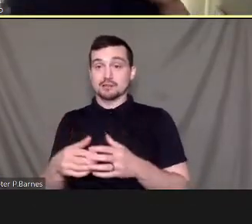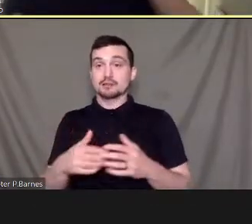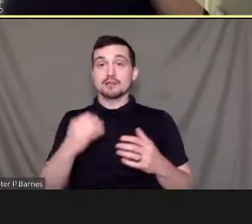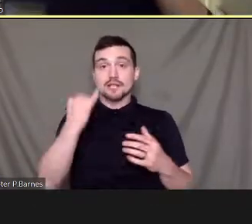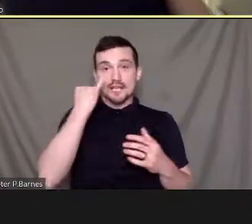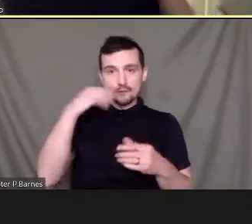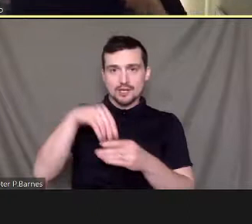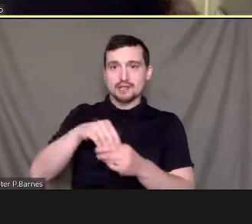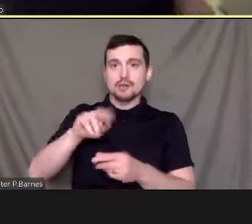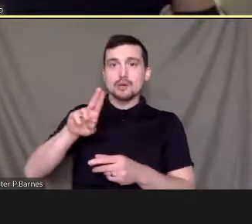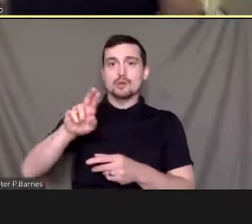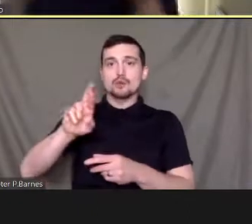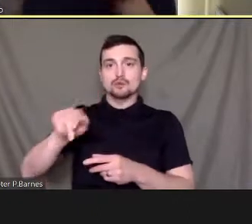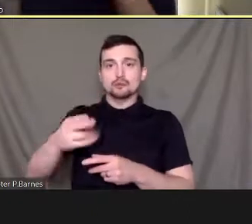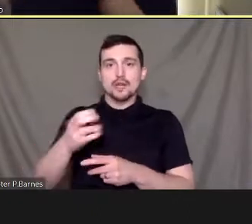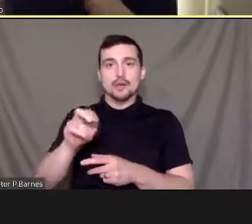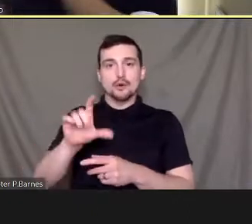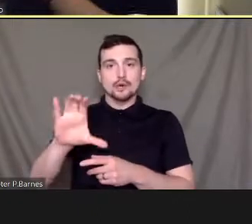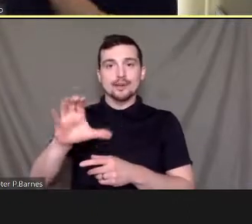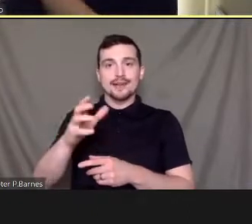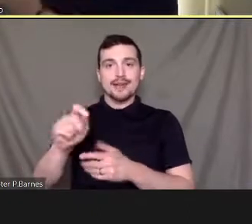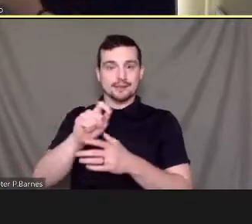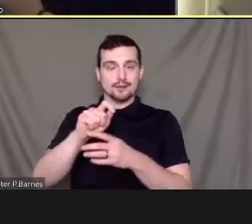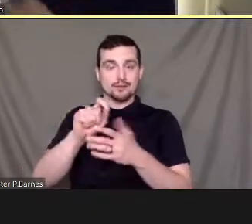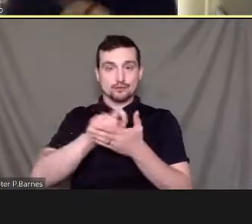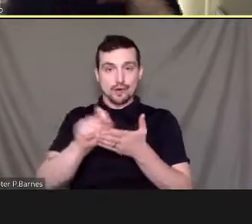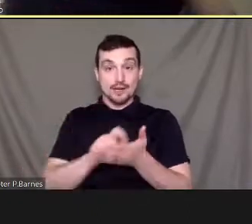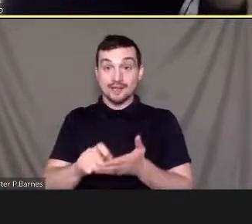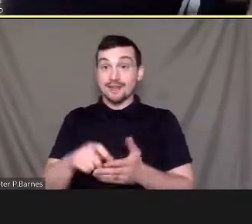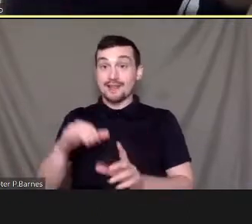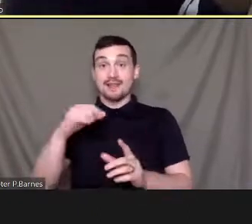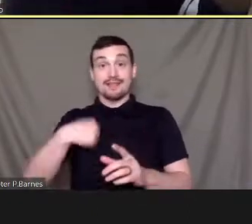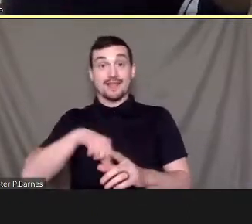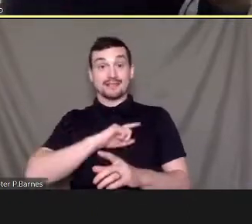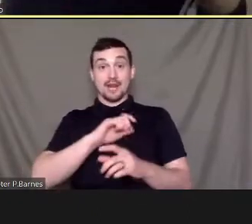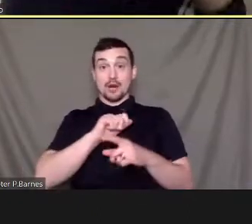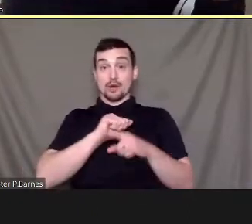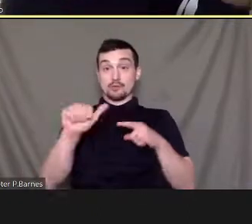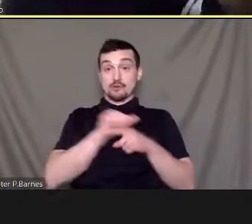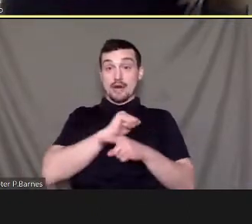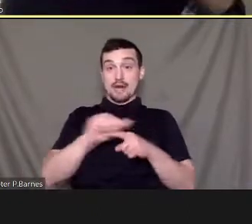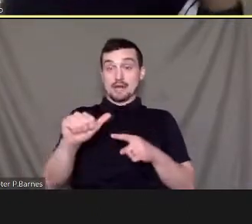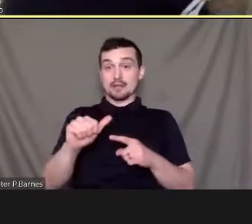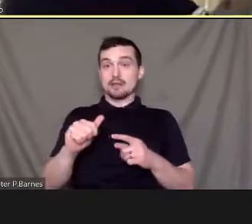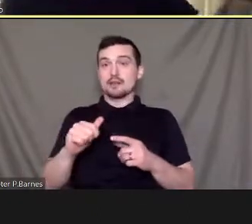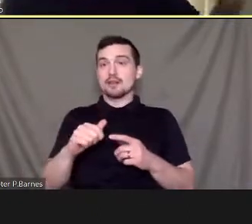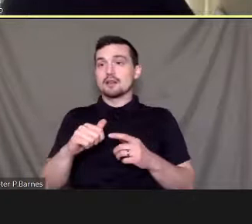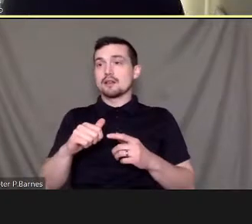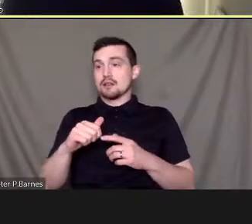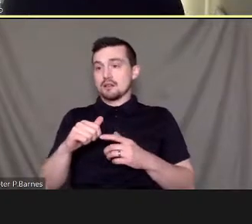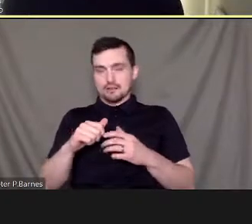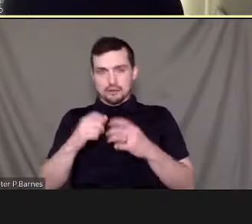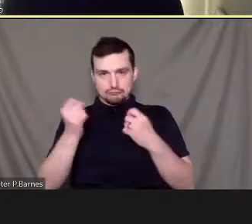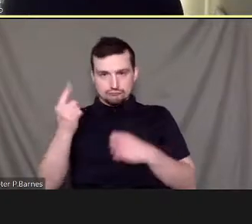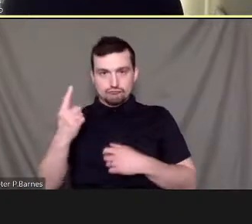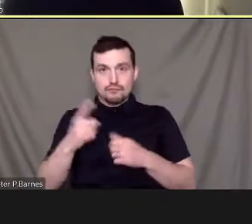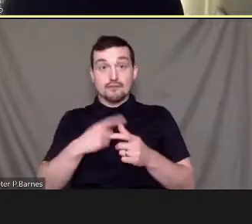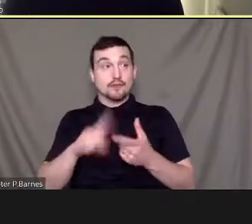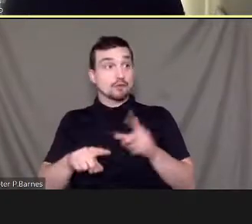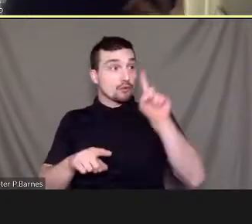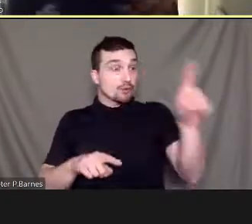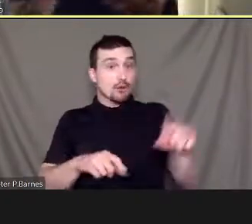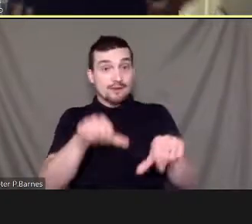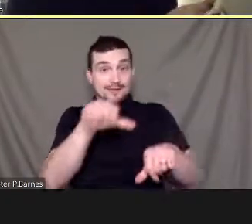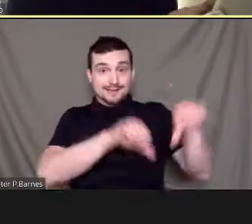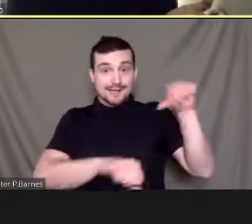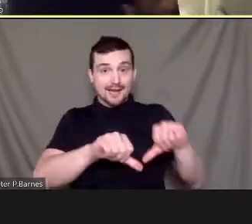and writing are trained, this is how it should be. And then they go to, you know, their science class or something, and the professor's like,